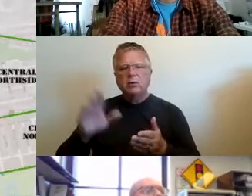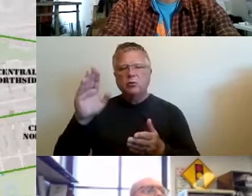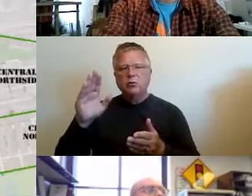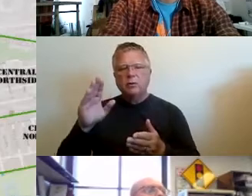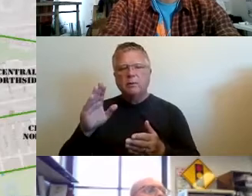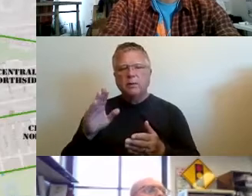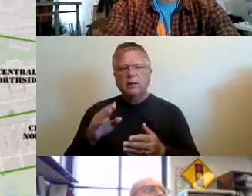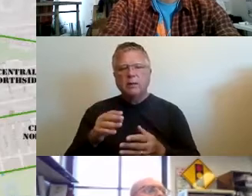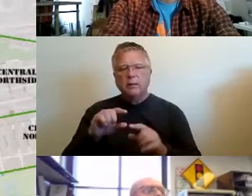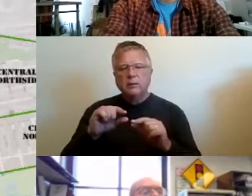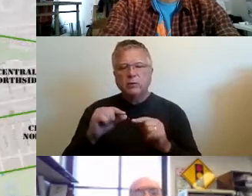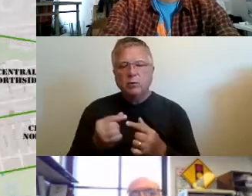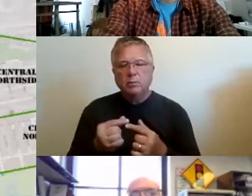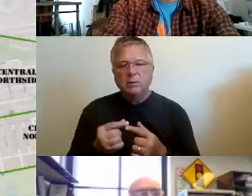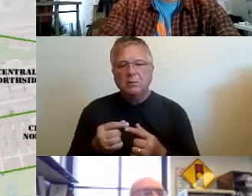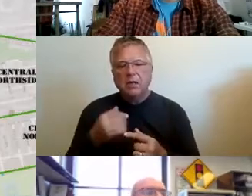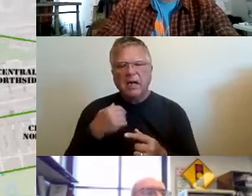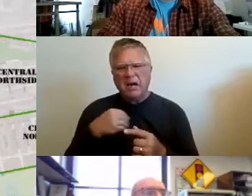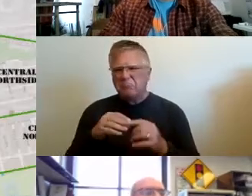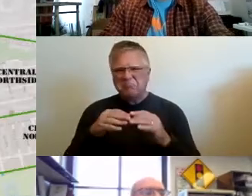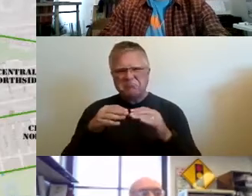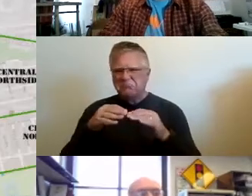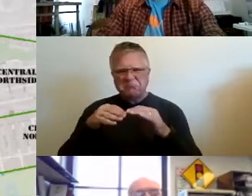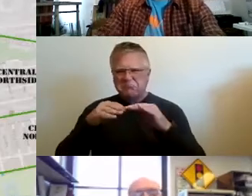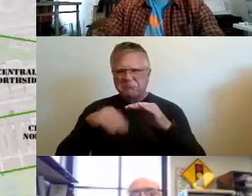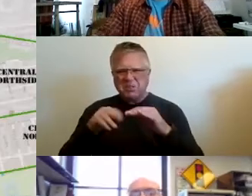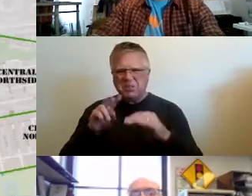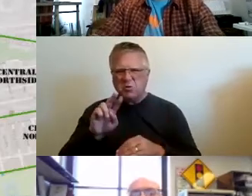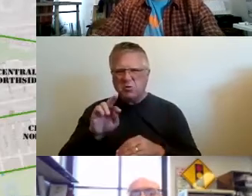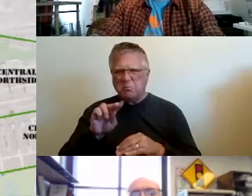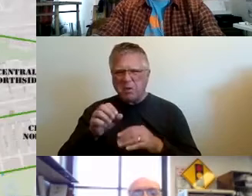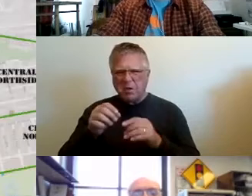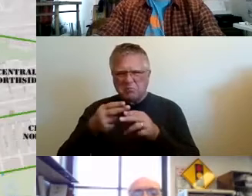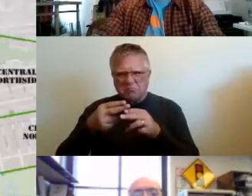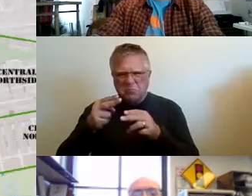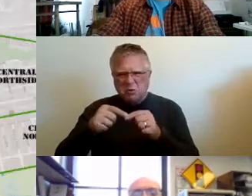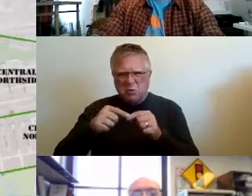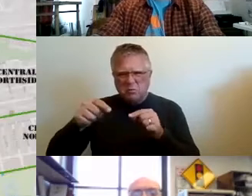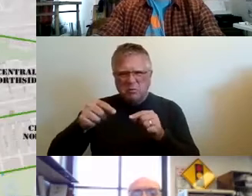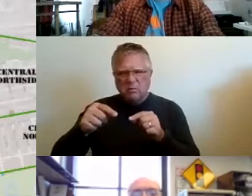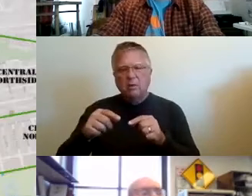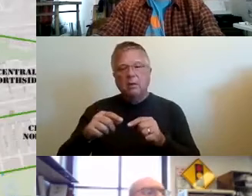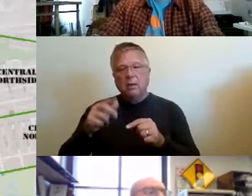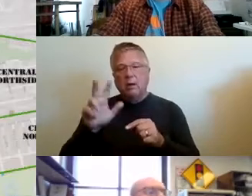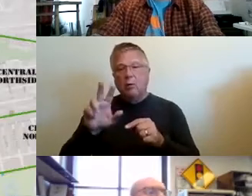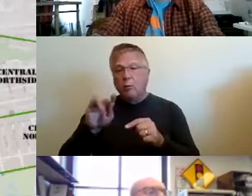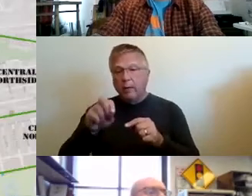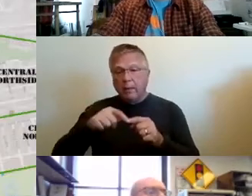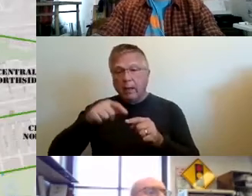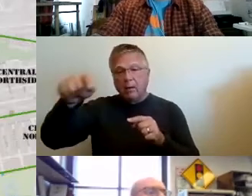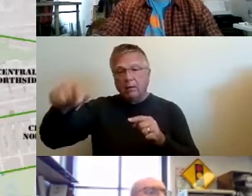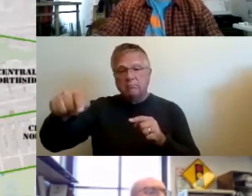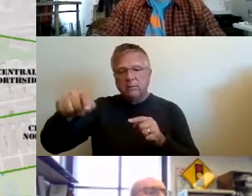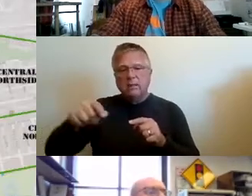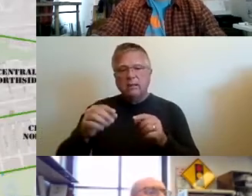track groups are making, they are less than 2 miles. And when it comes to the 3 mile, that's over 38%. So all